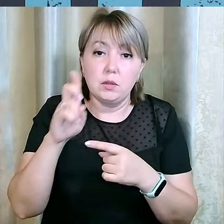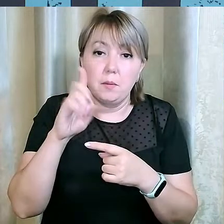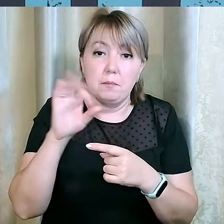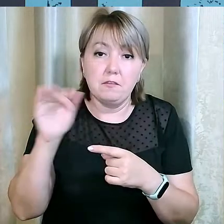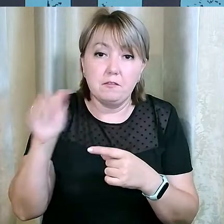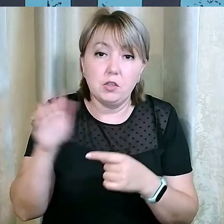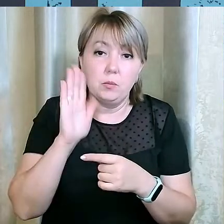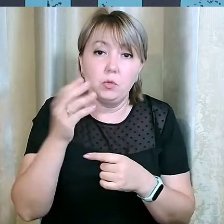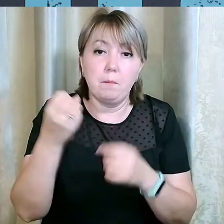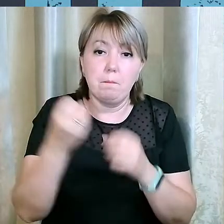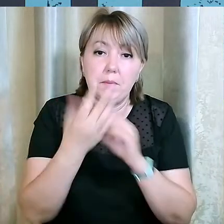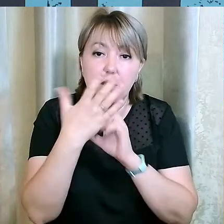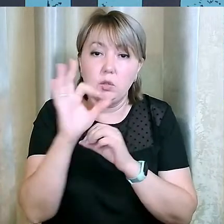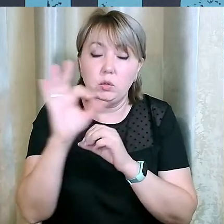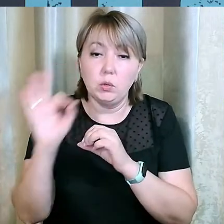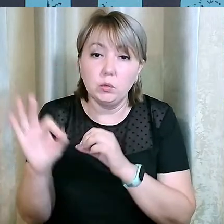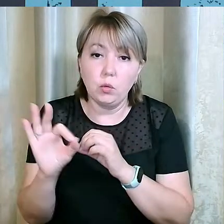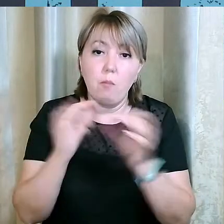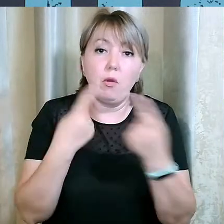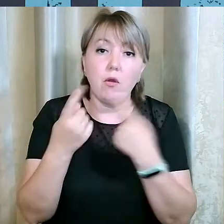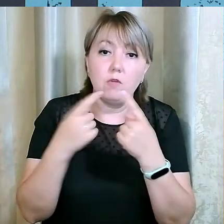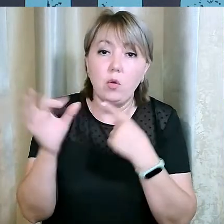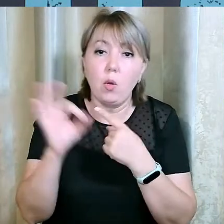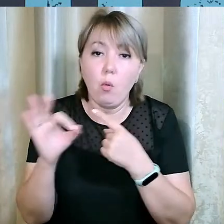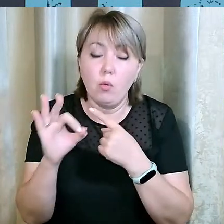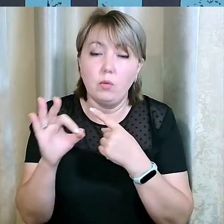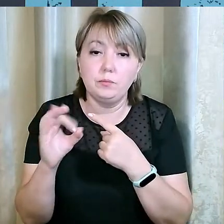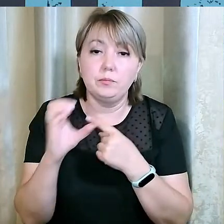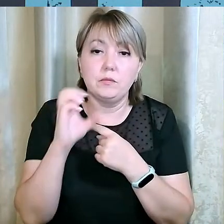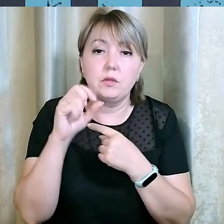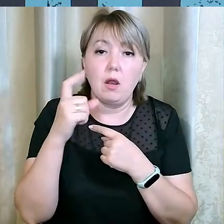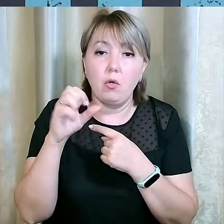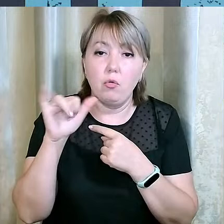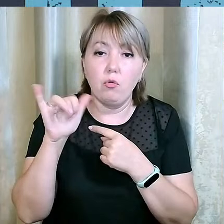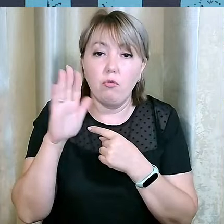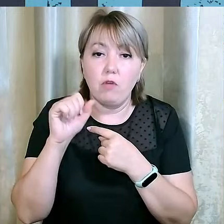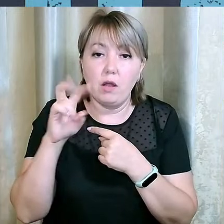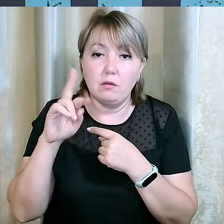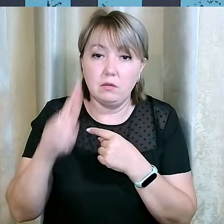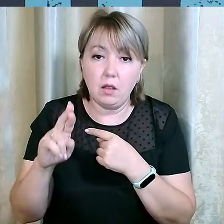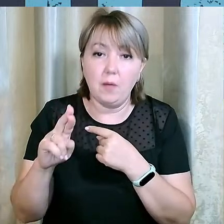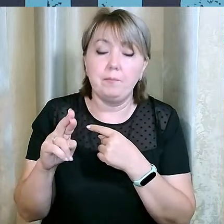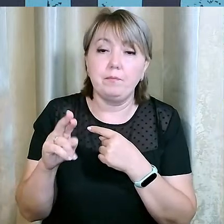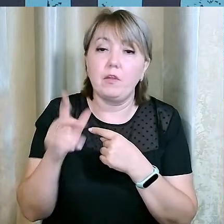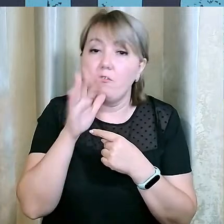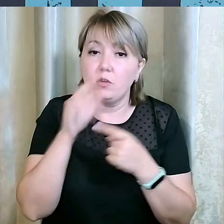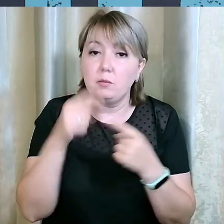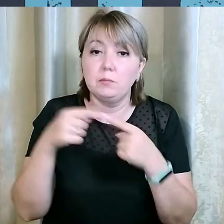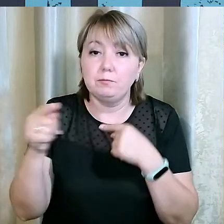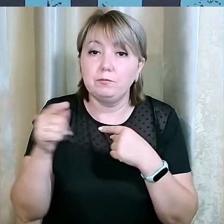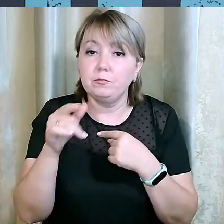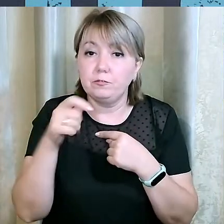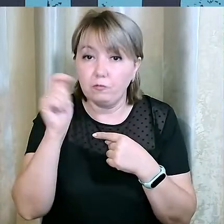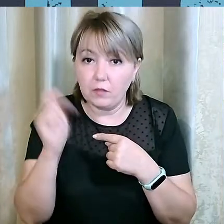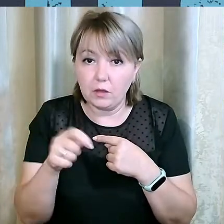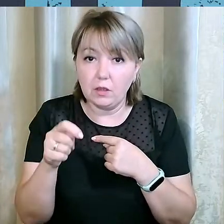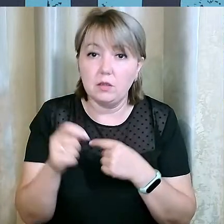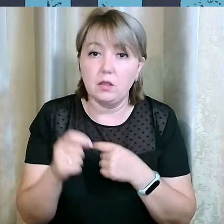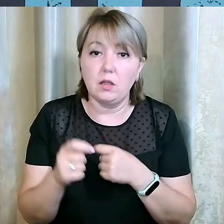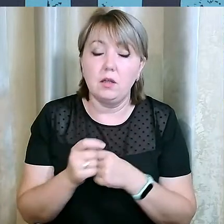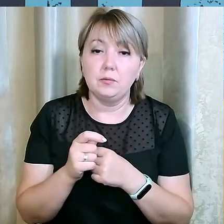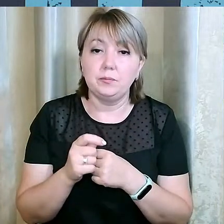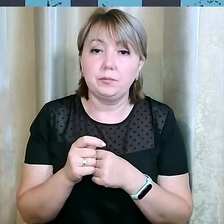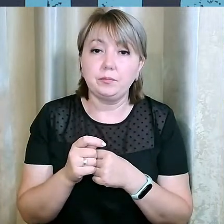you shared, and the next briefing will be at 3 p.m. We will discuss insurance during the